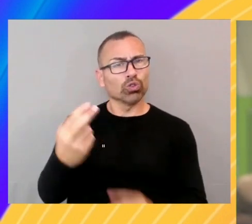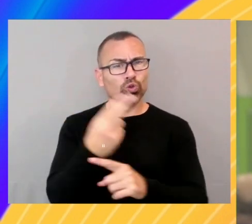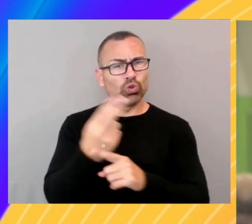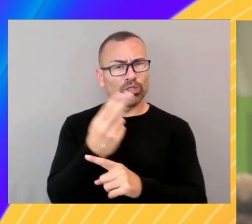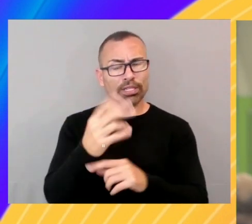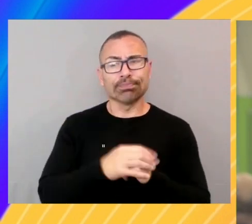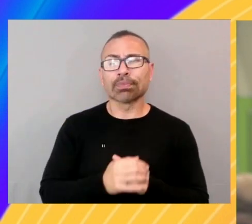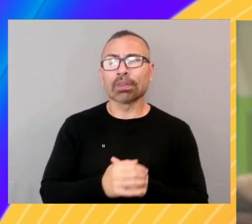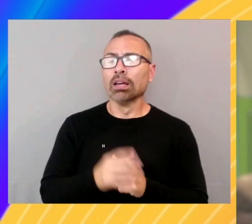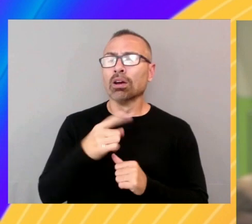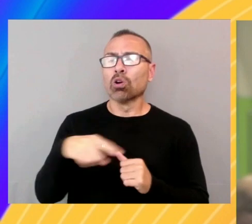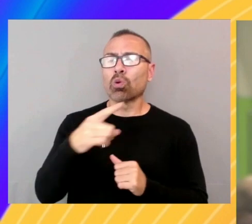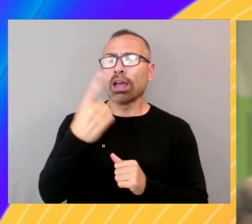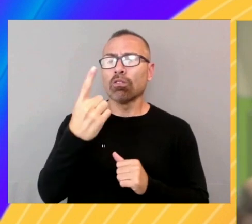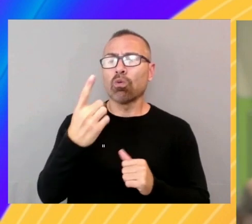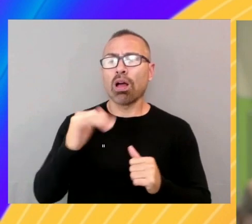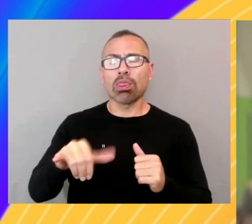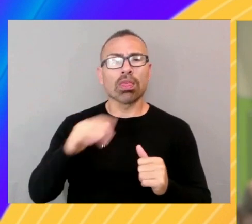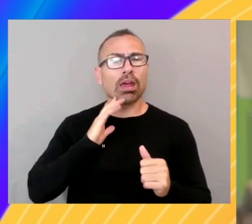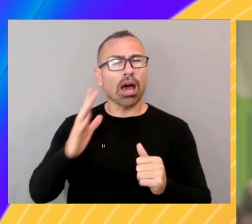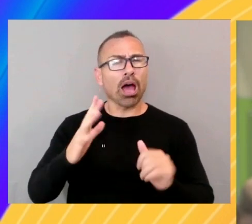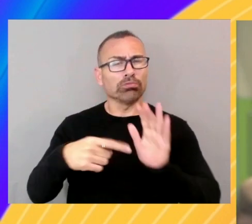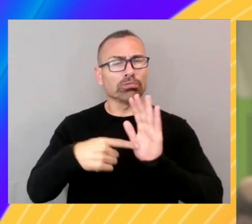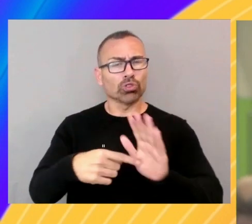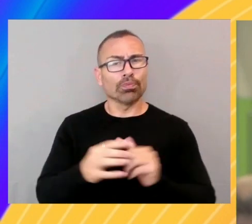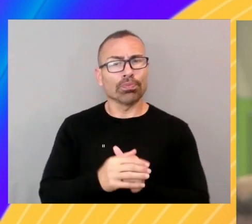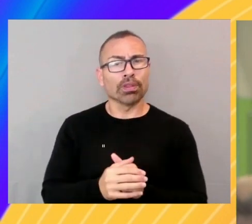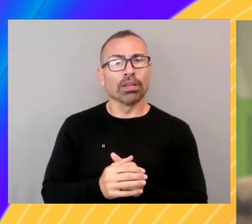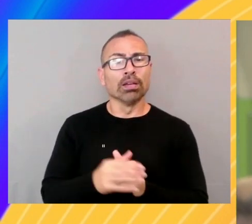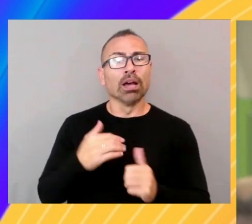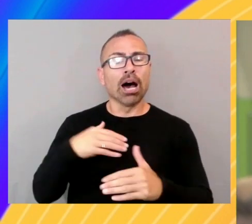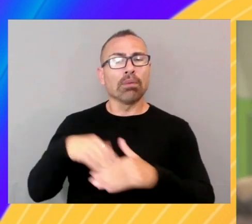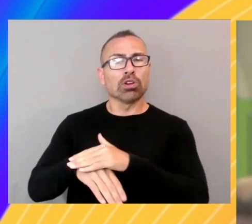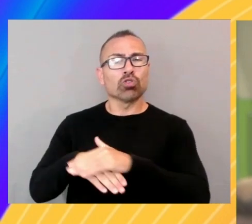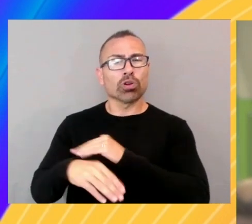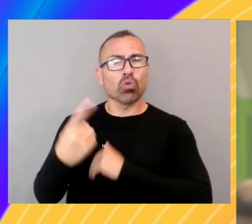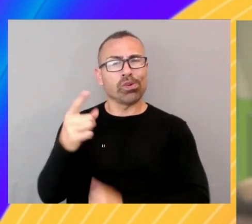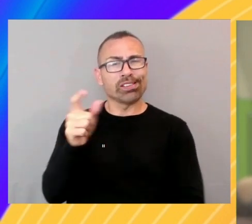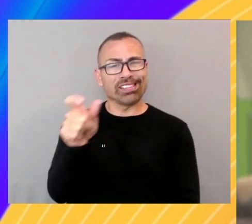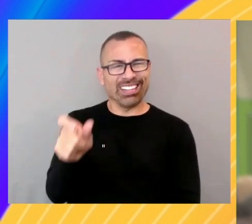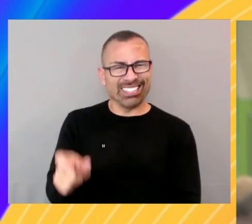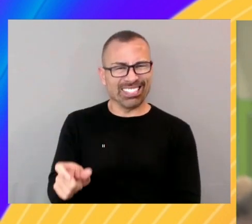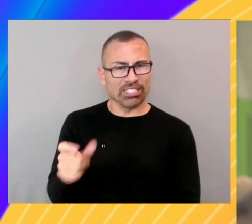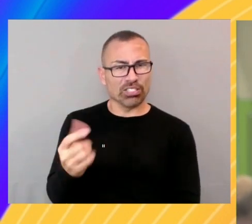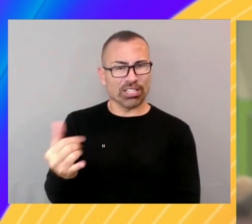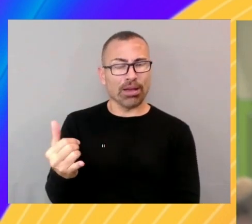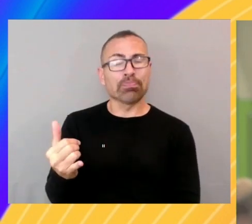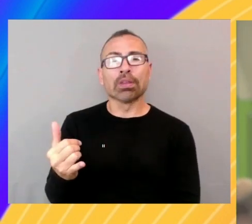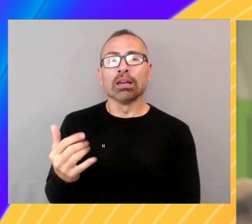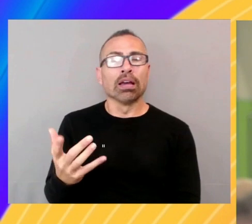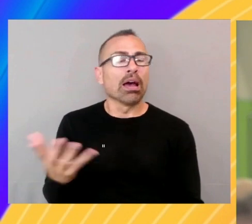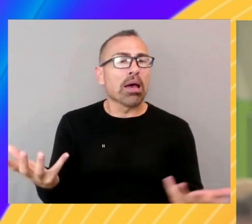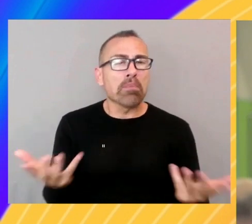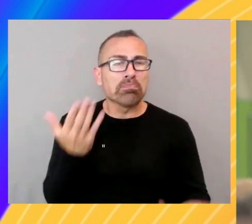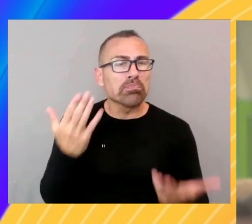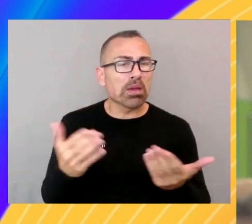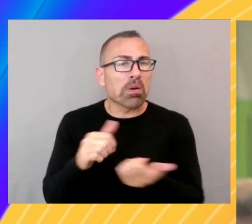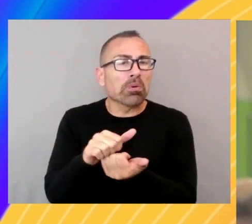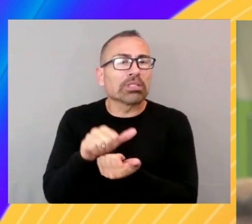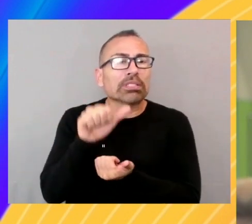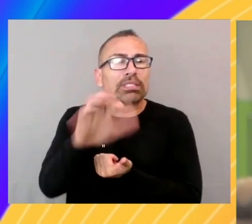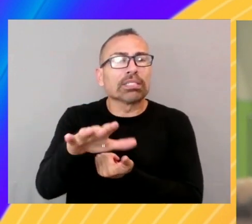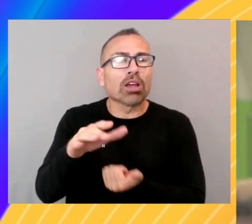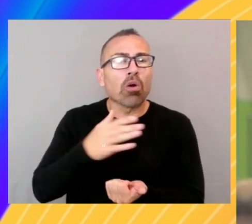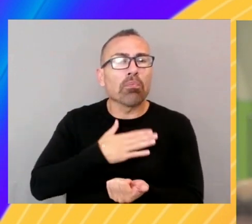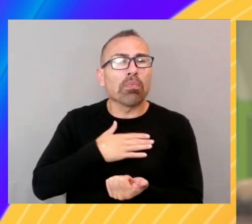through what this will actually do. So I'm logged into one of my instances in here. And let's say, for example, I need to push out my security logs over to